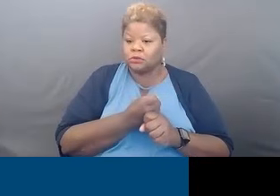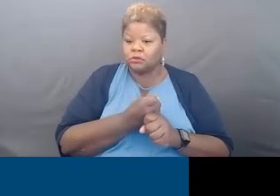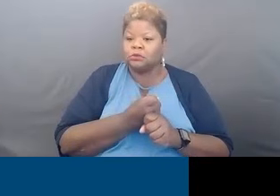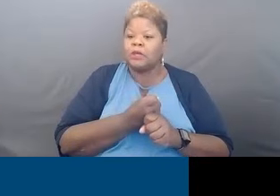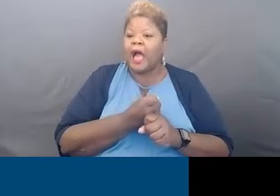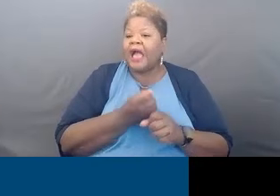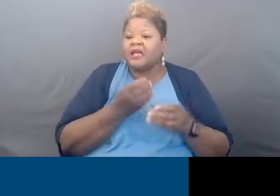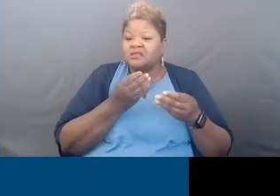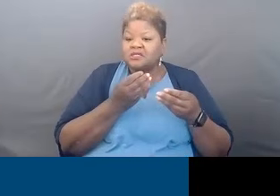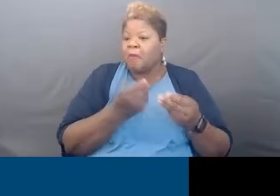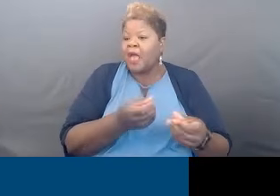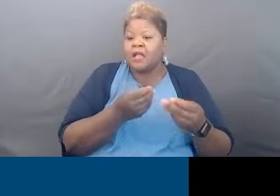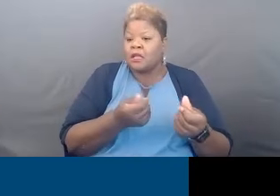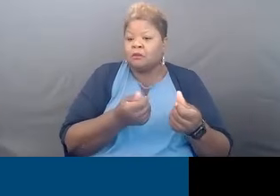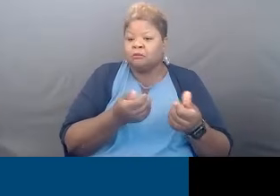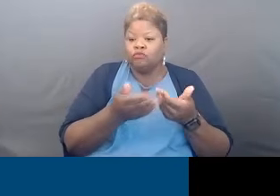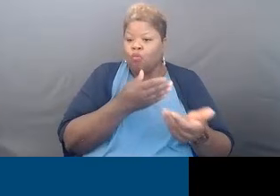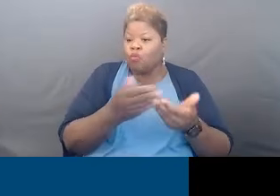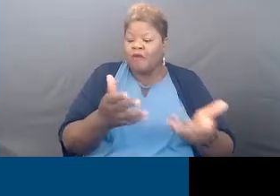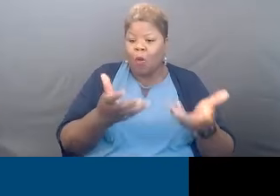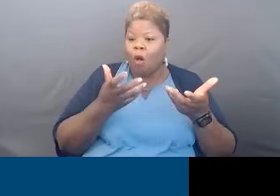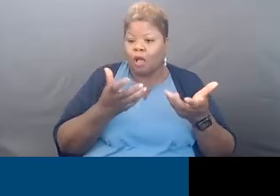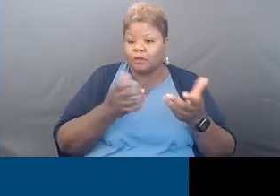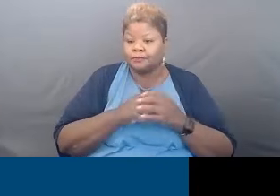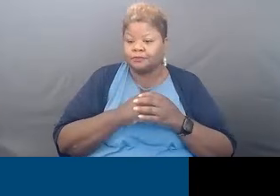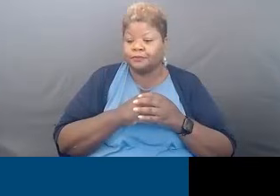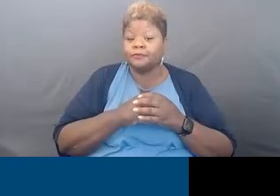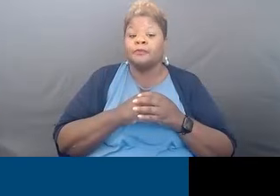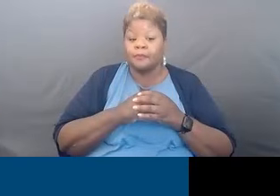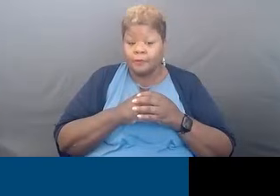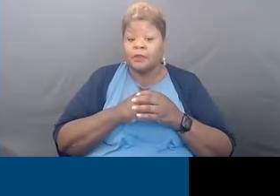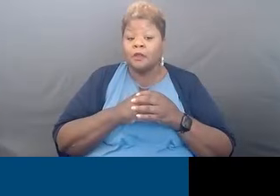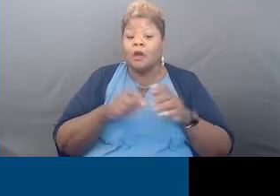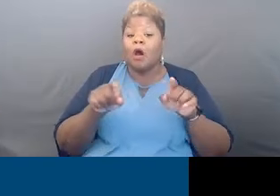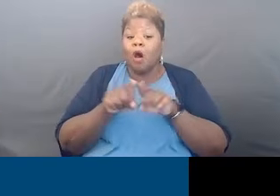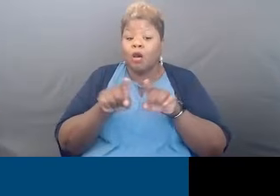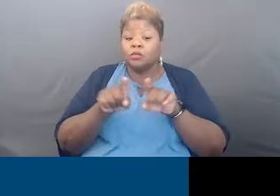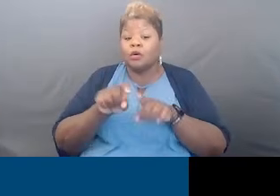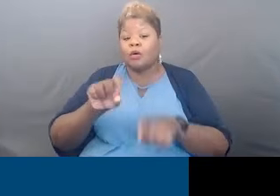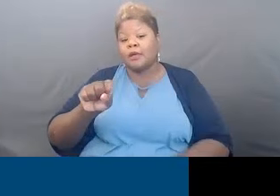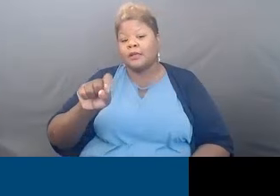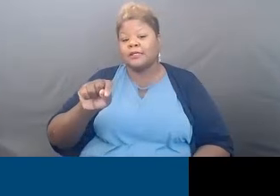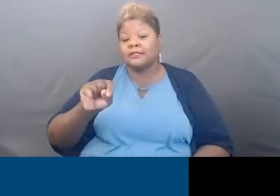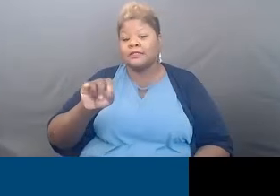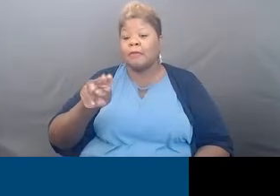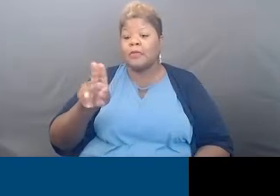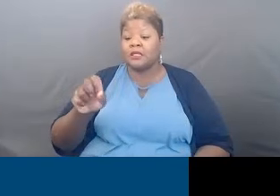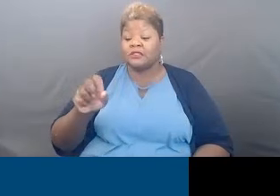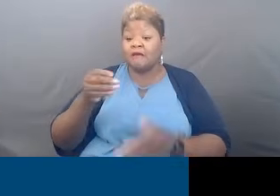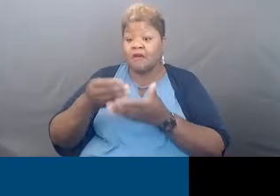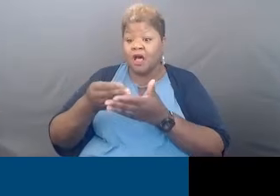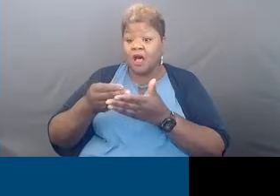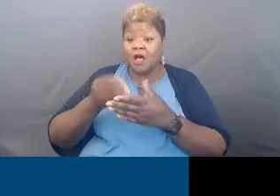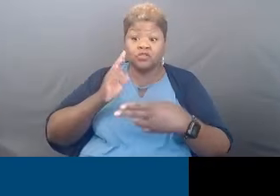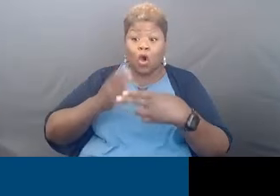spend it basically whenever I want to spend it. Additionally, stimulus funds do not count as income and